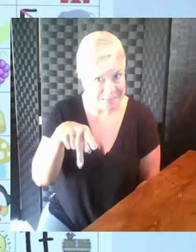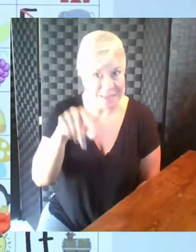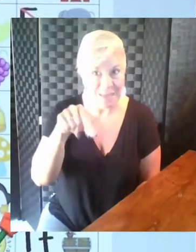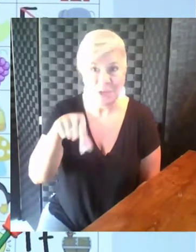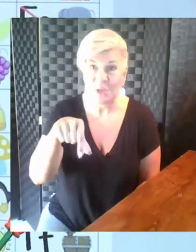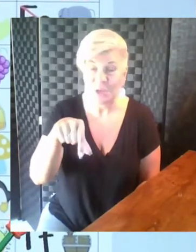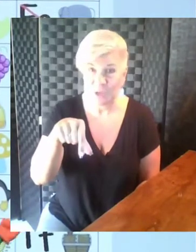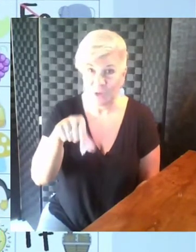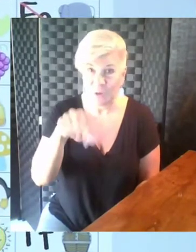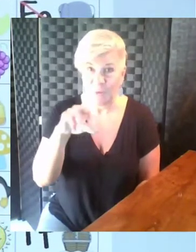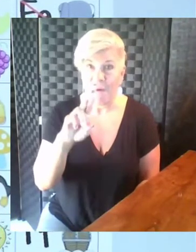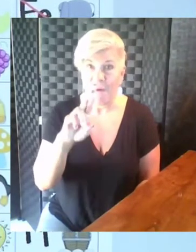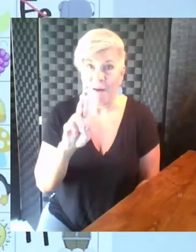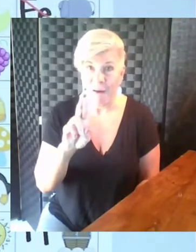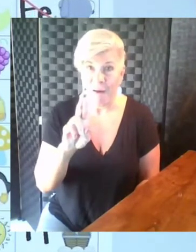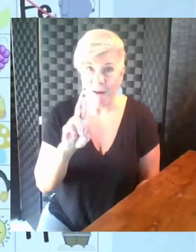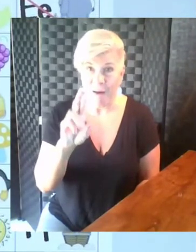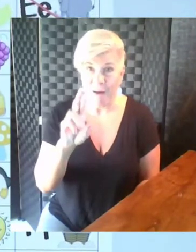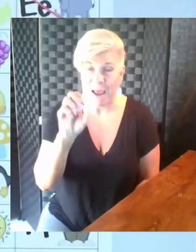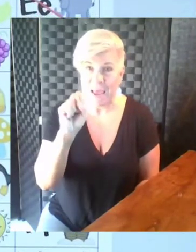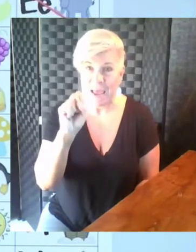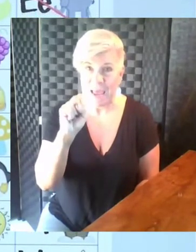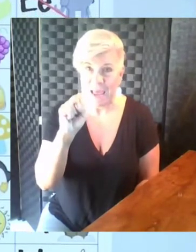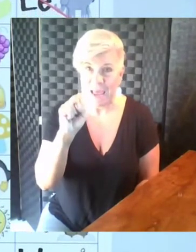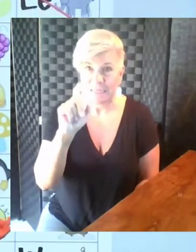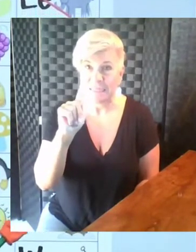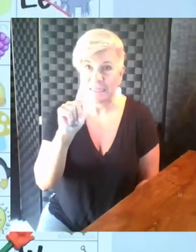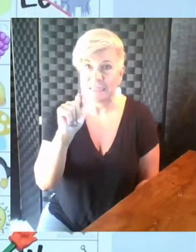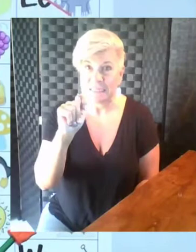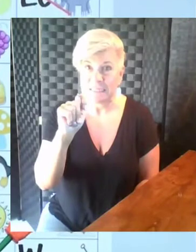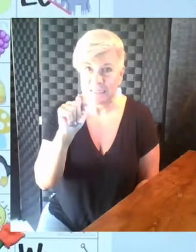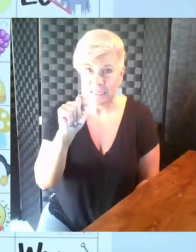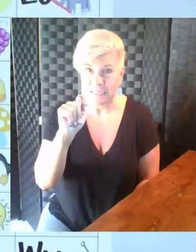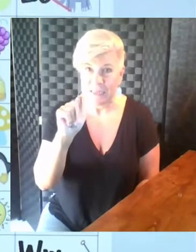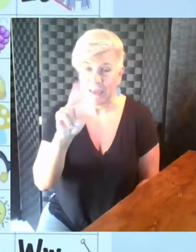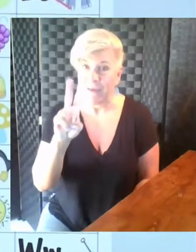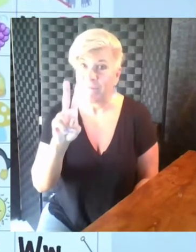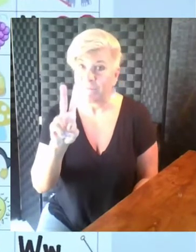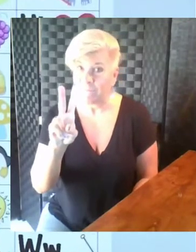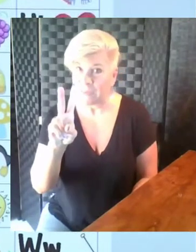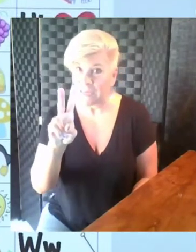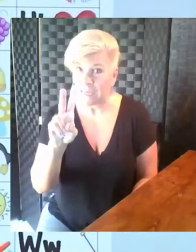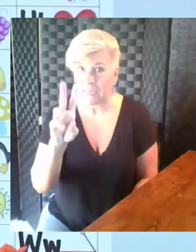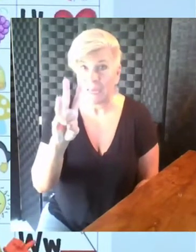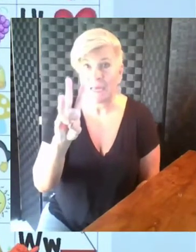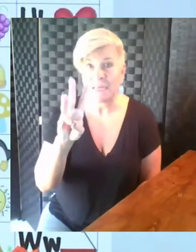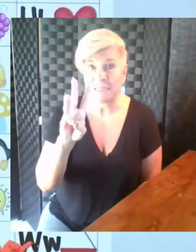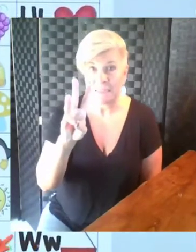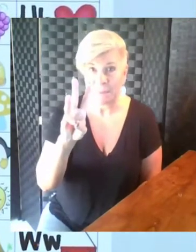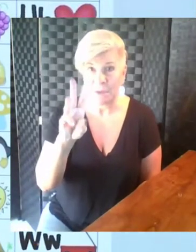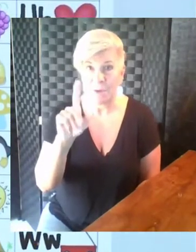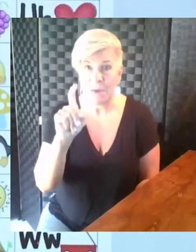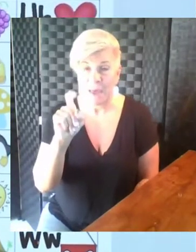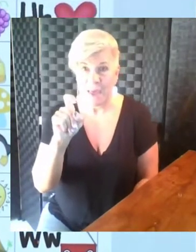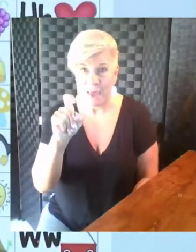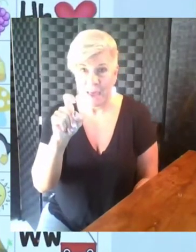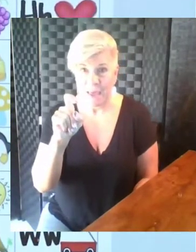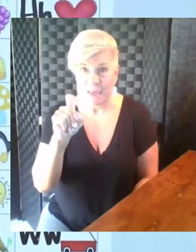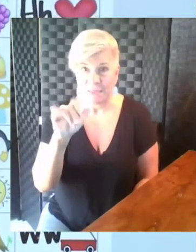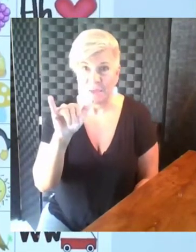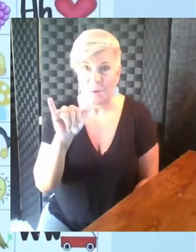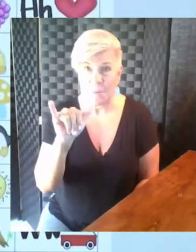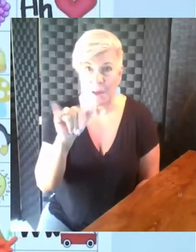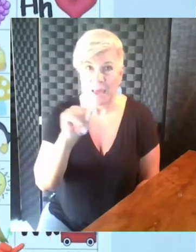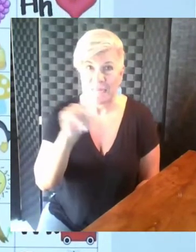P, Q, R, S, T, V, W,